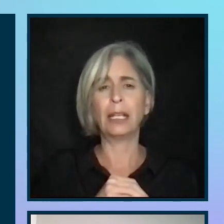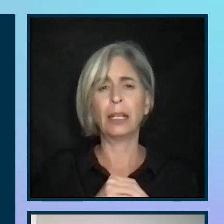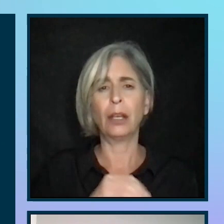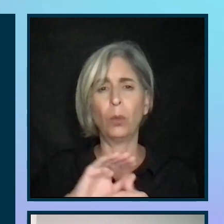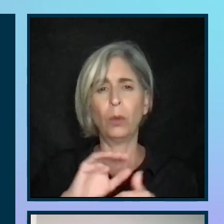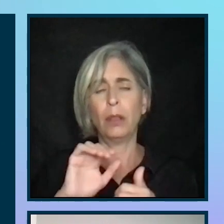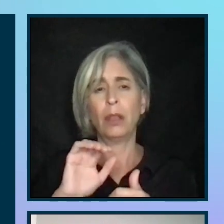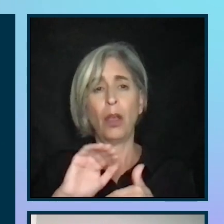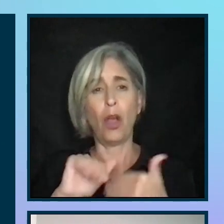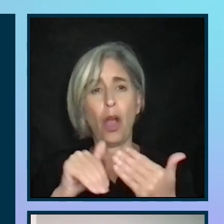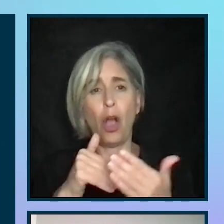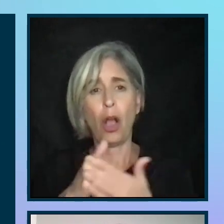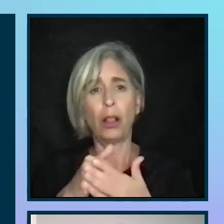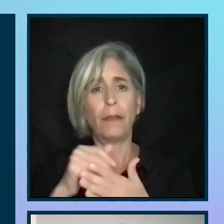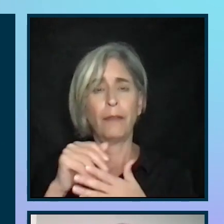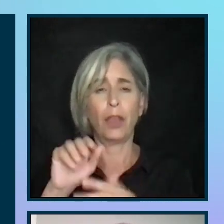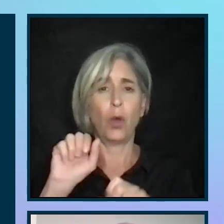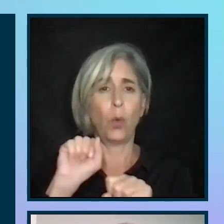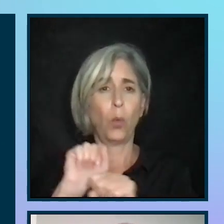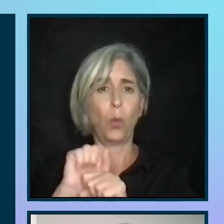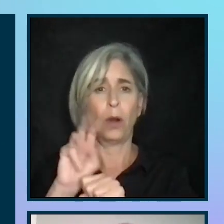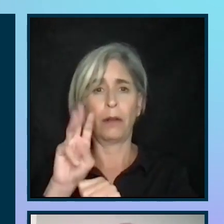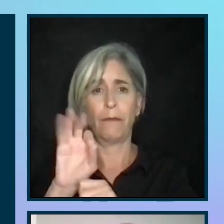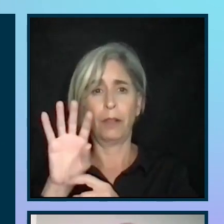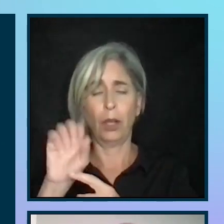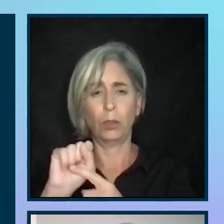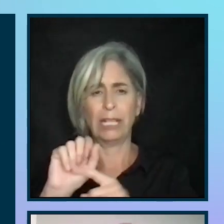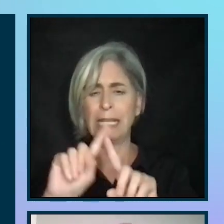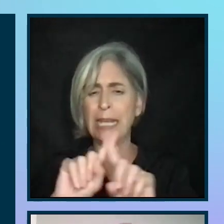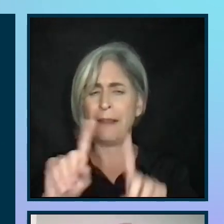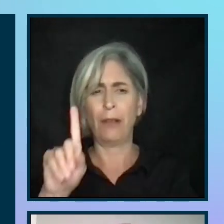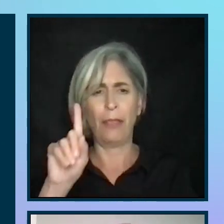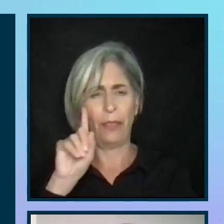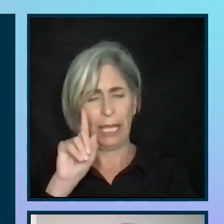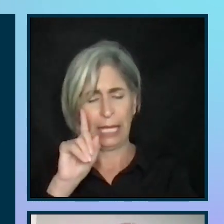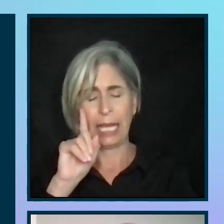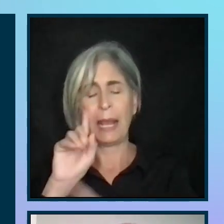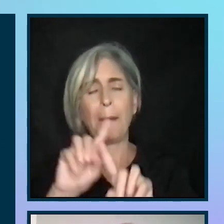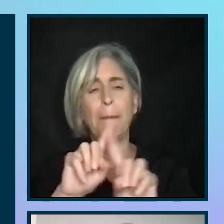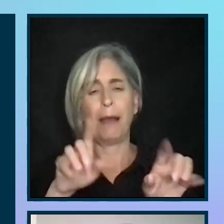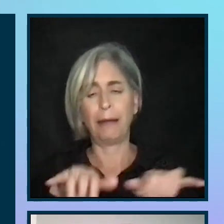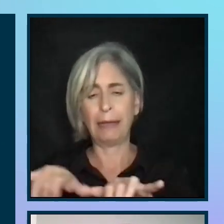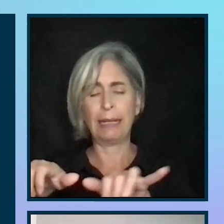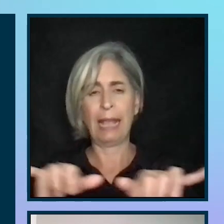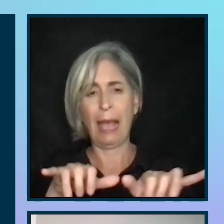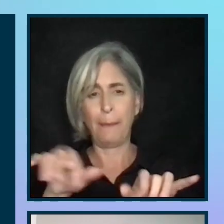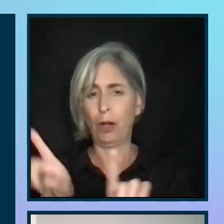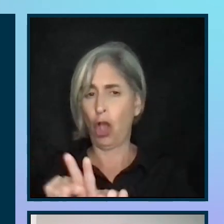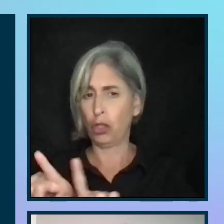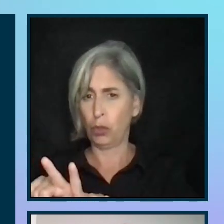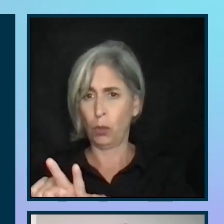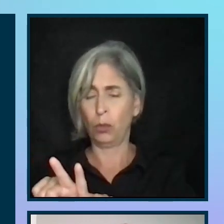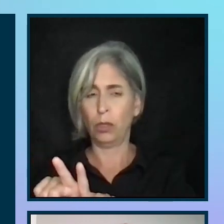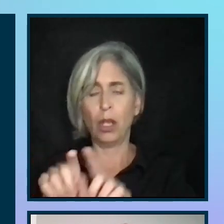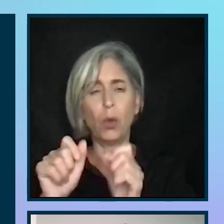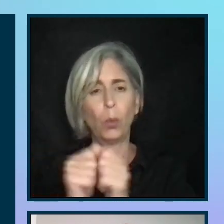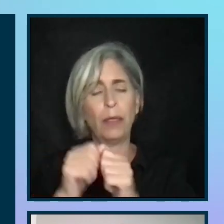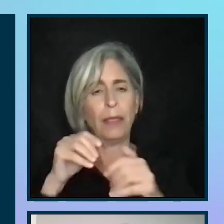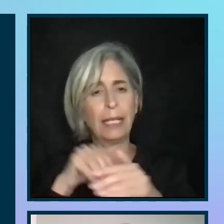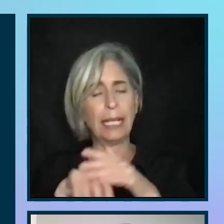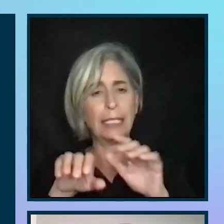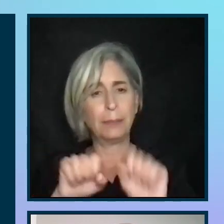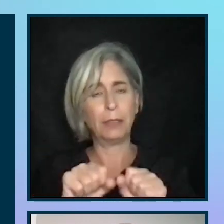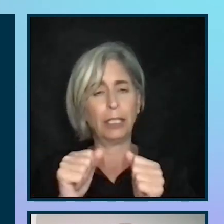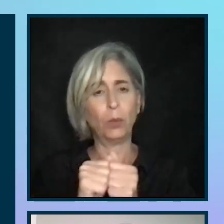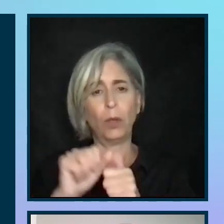our prepress workflows, there's different thinking that has to be put in place, but there are some common threads when it comes to accessibility and the